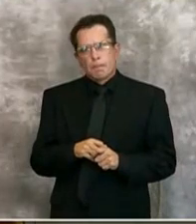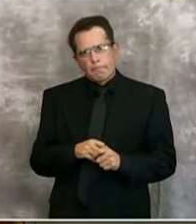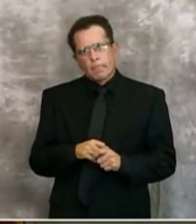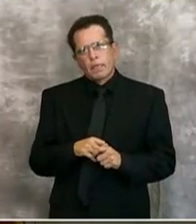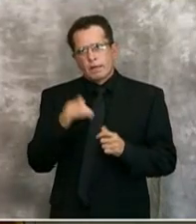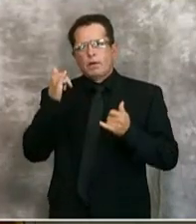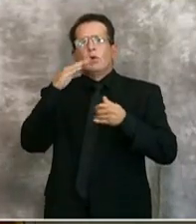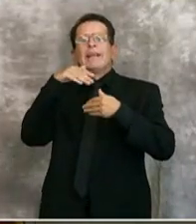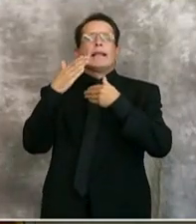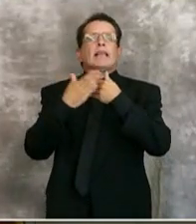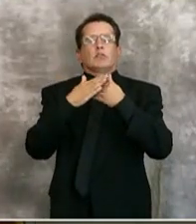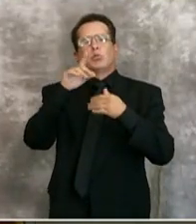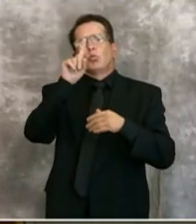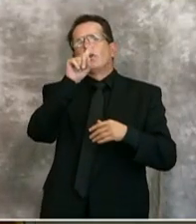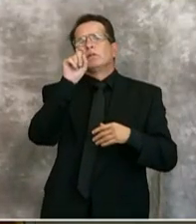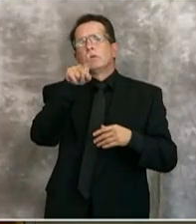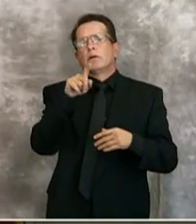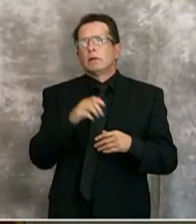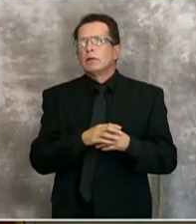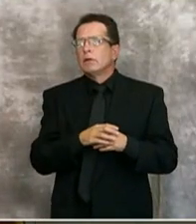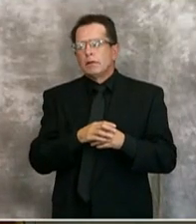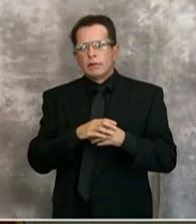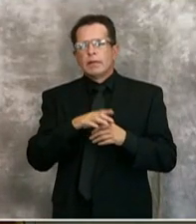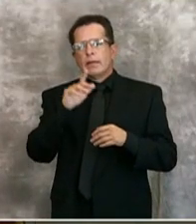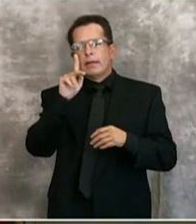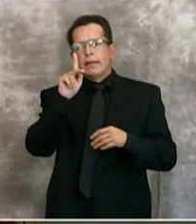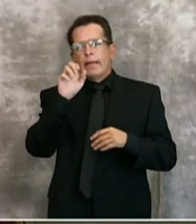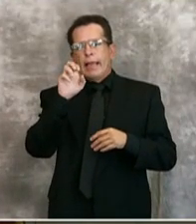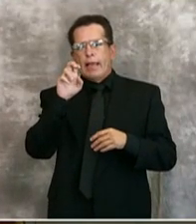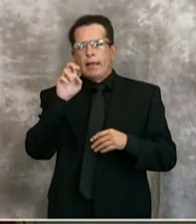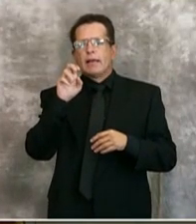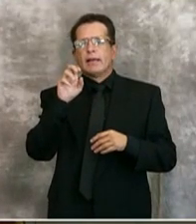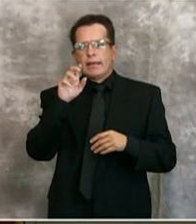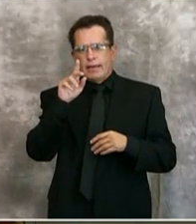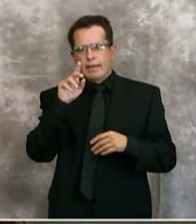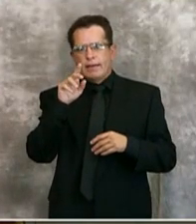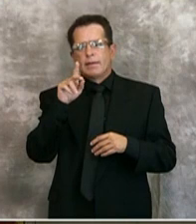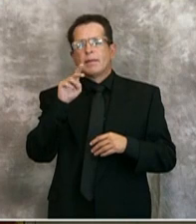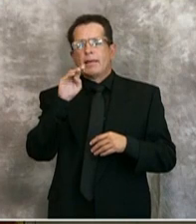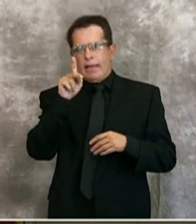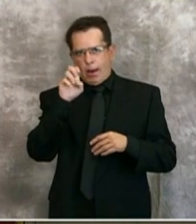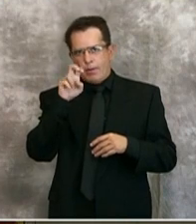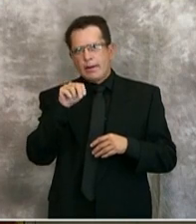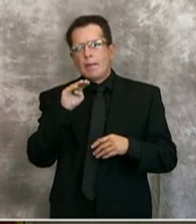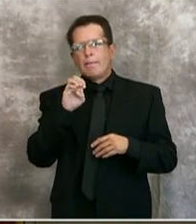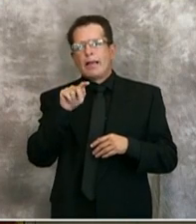Okay, we'll go to the next question. Taryn Mento, KPBS. Please state your question.